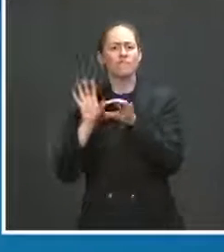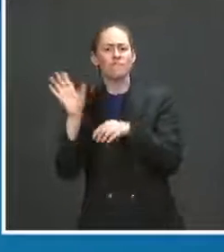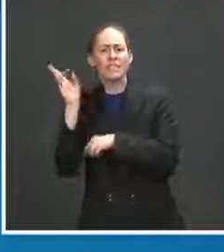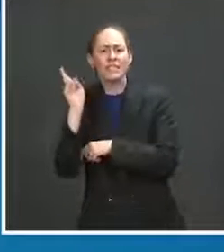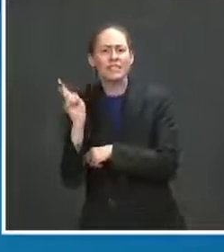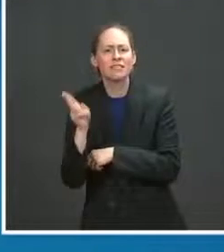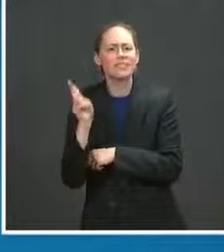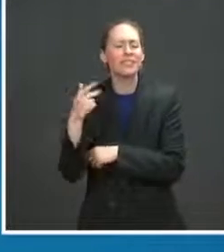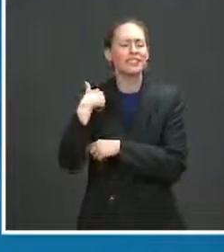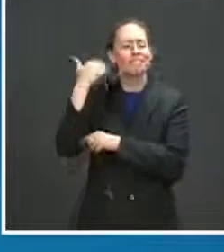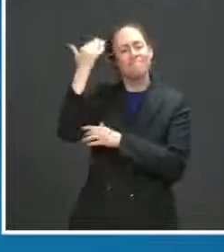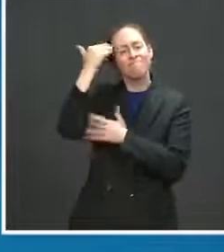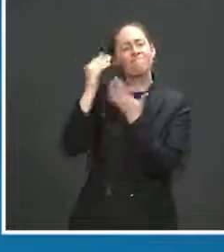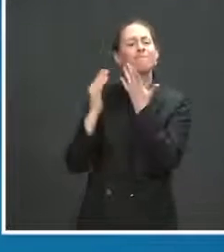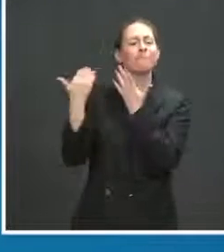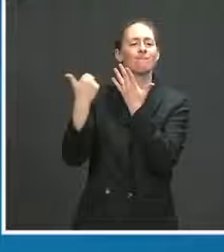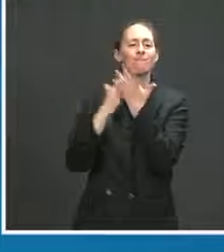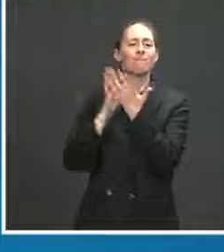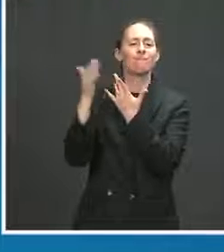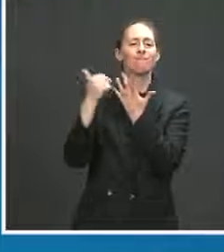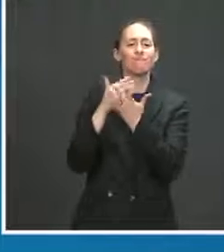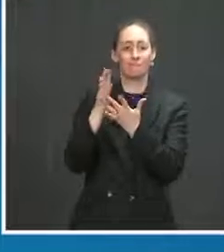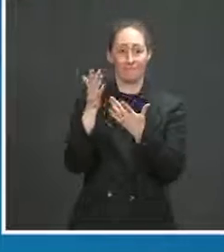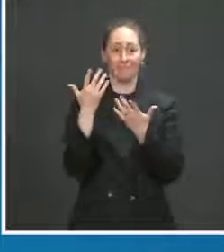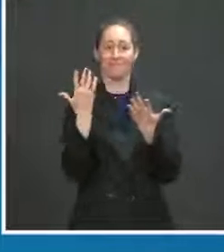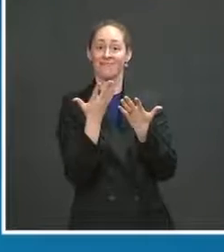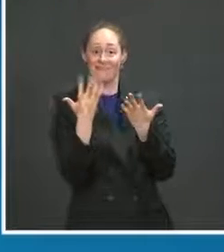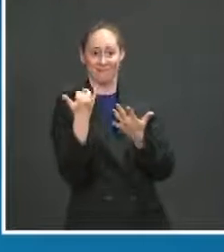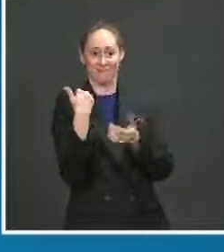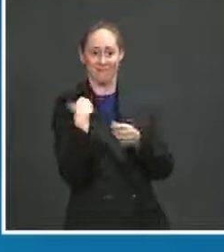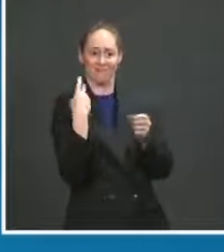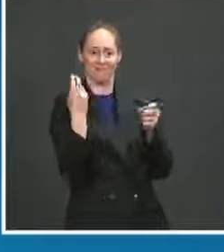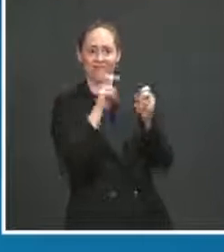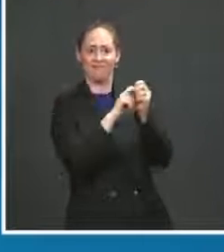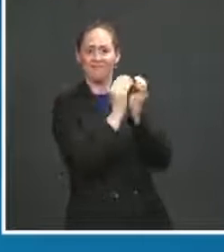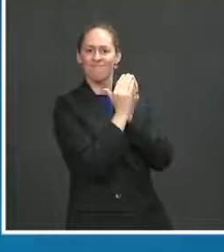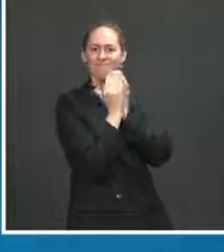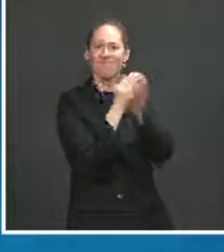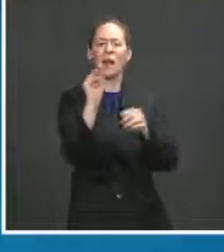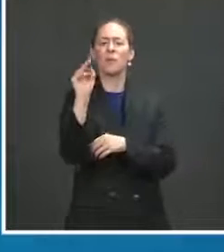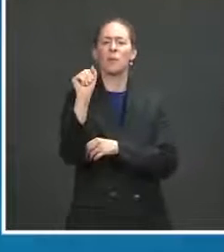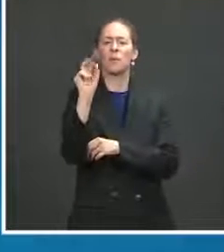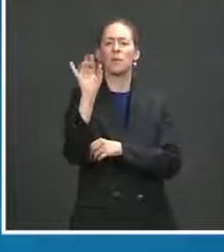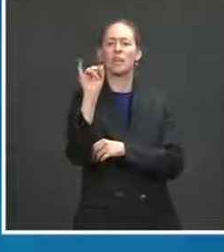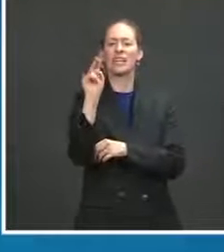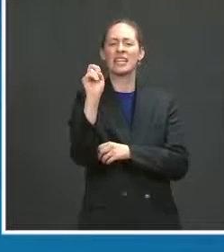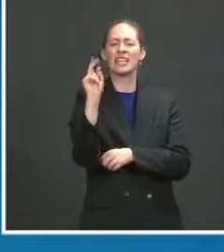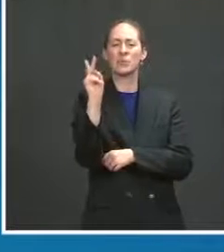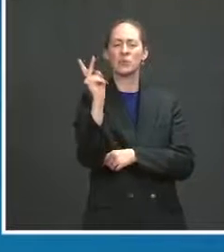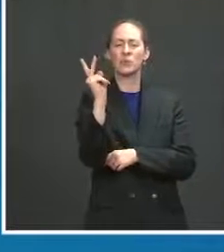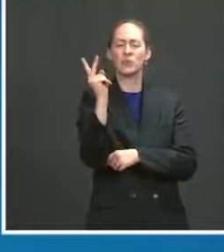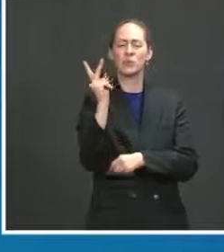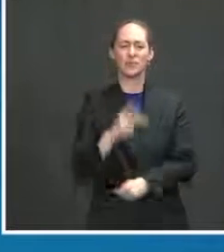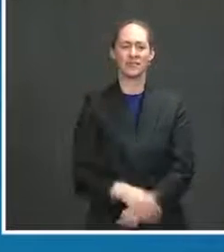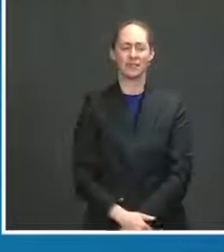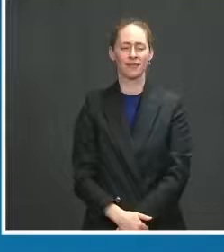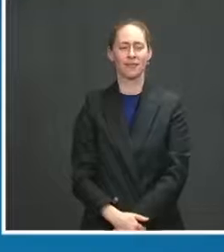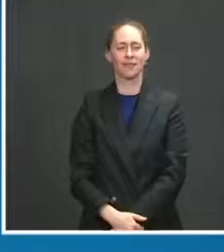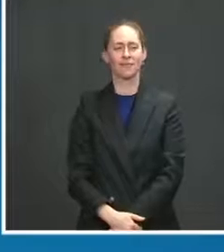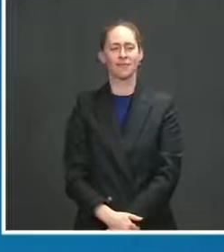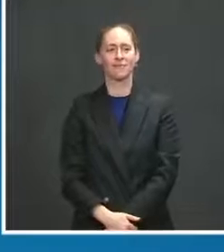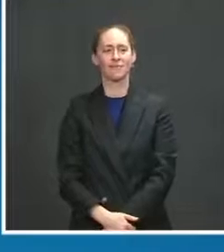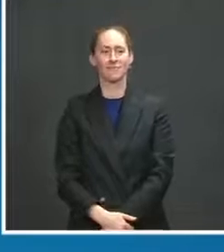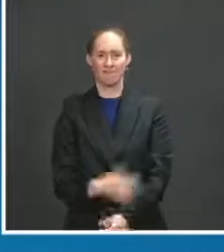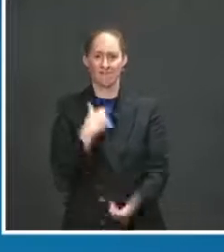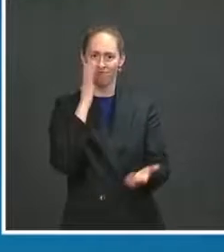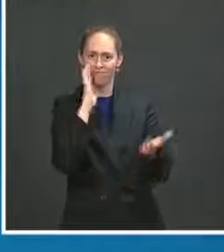how I arrived today. My residence is on the grounds of the United States Naval Observatory.